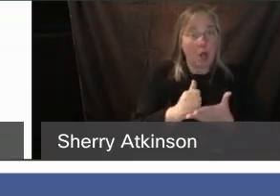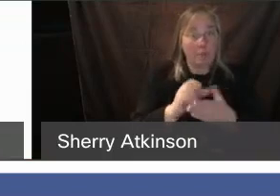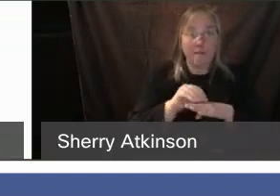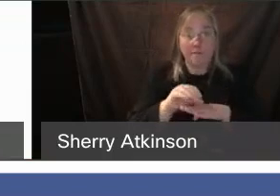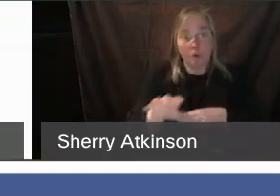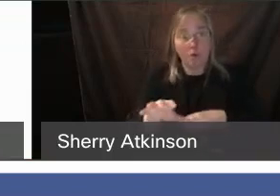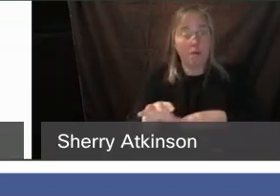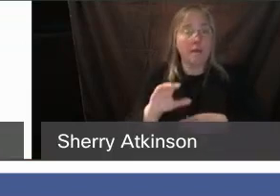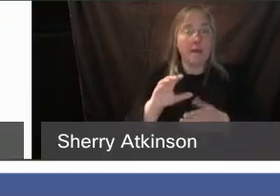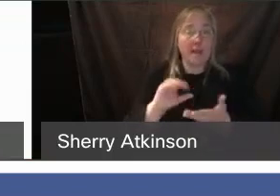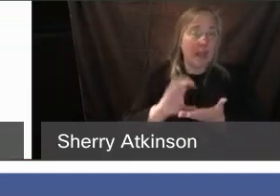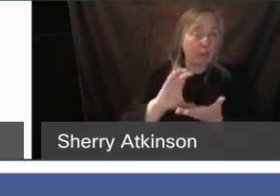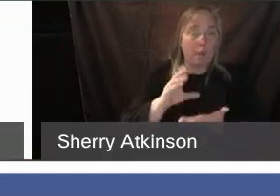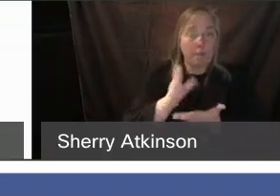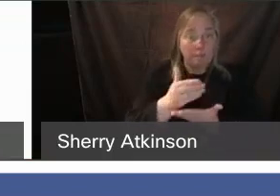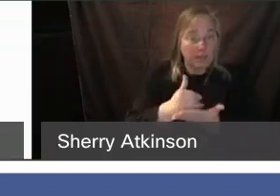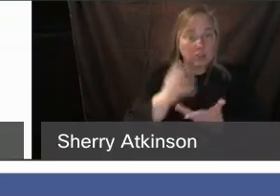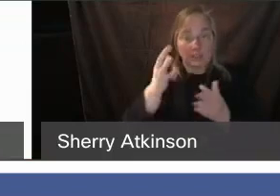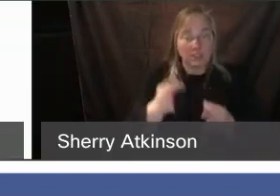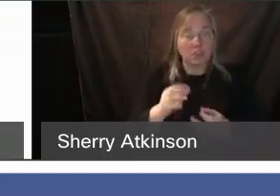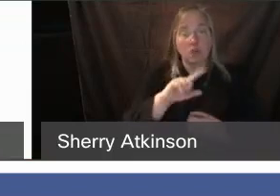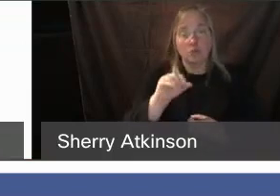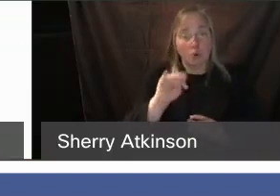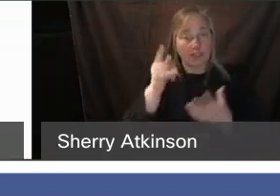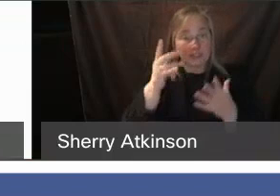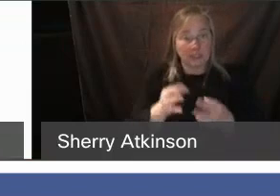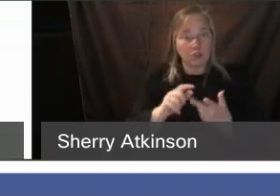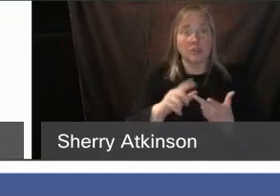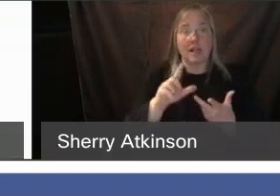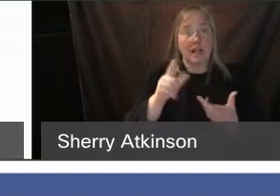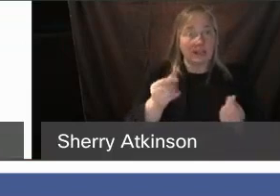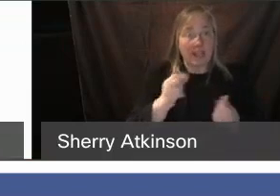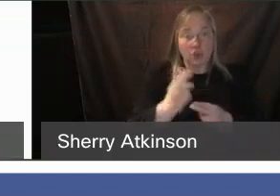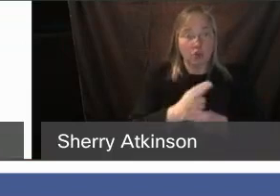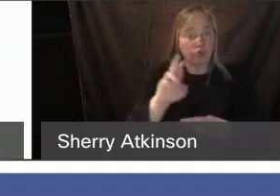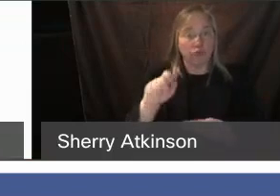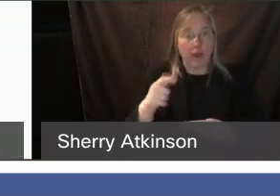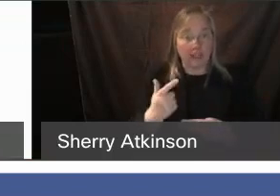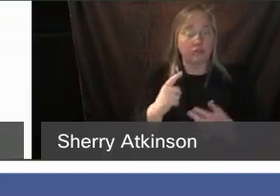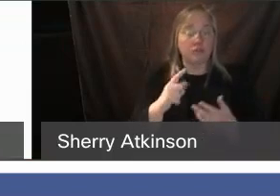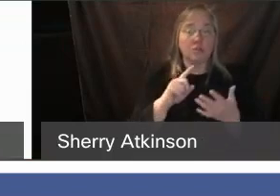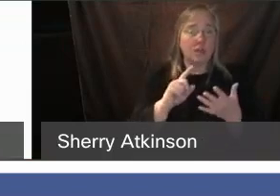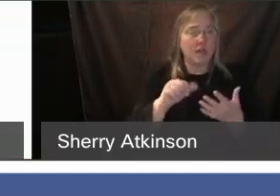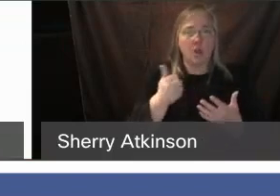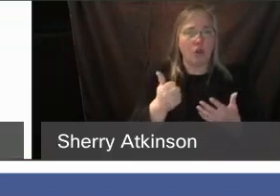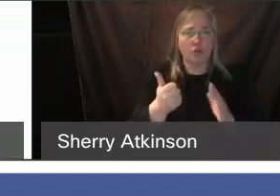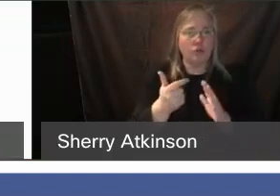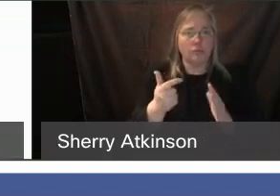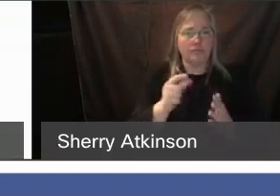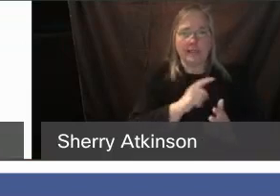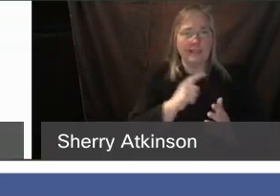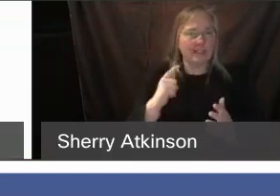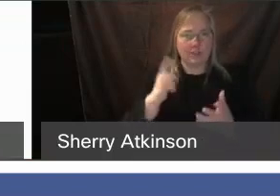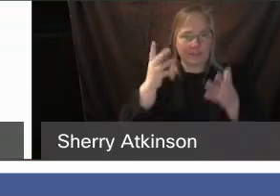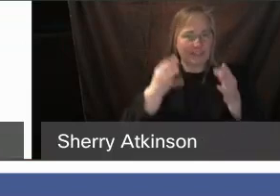budget decisions, our zoning decisions, our land use regulations, and other legislative decisions that